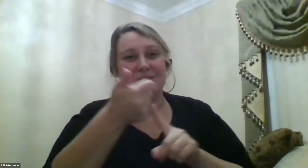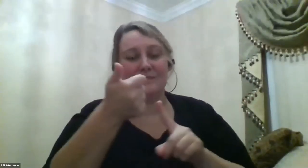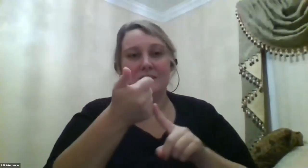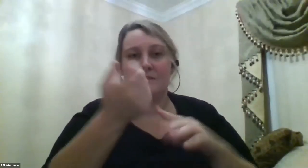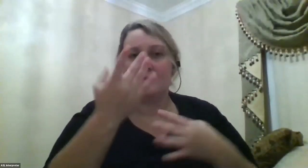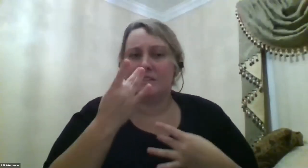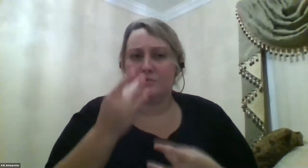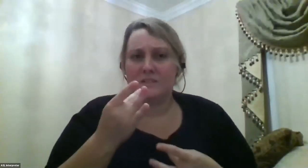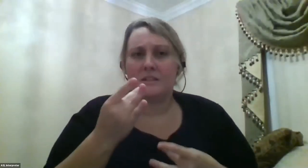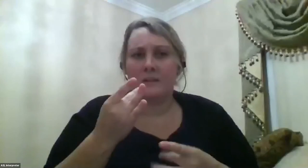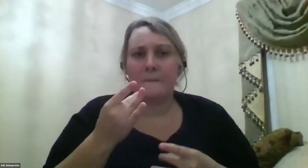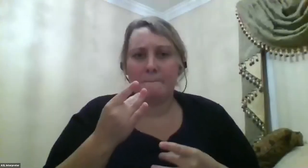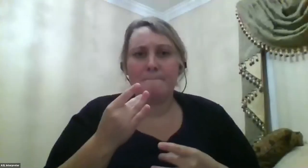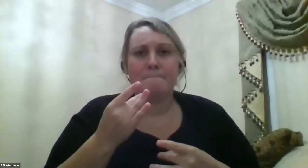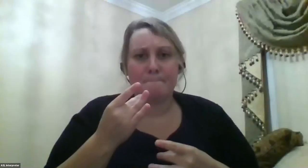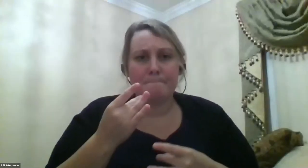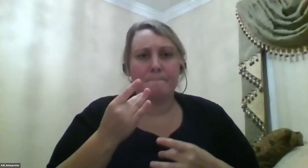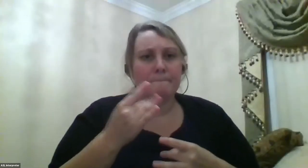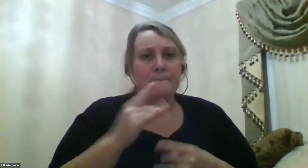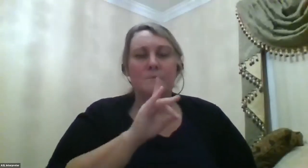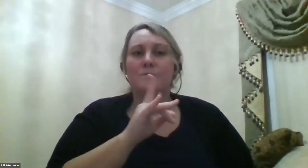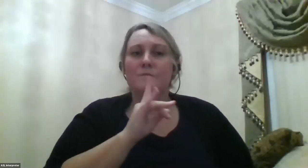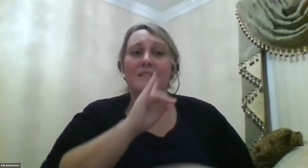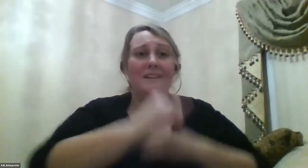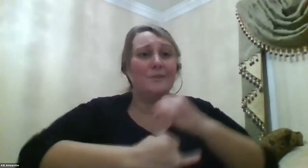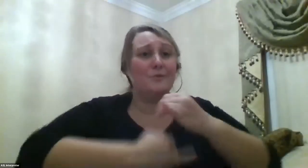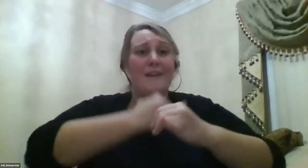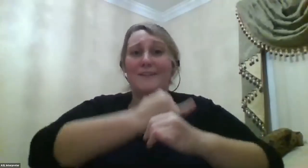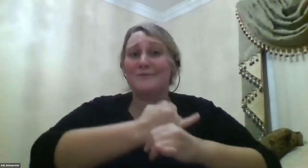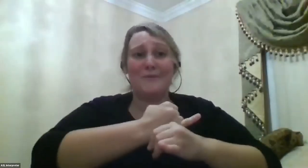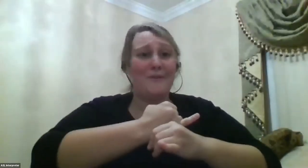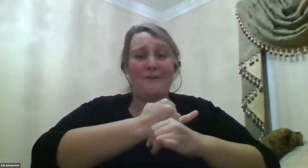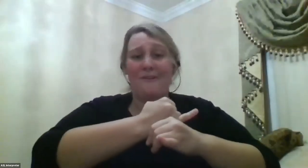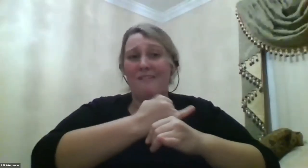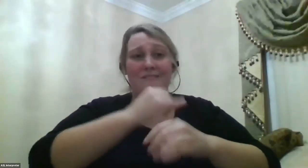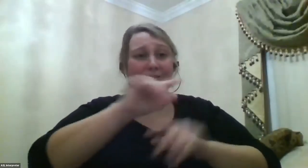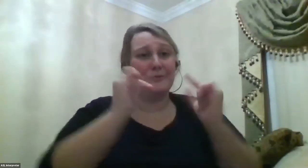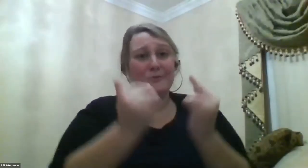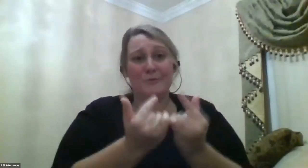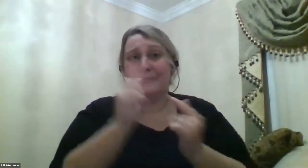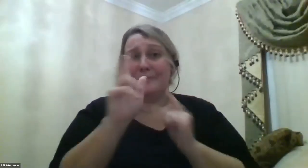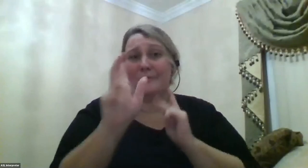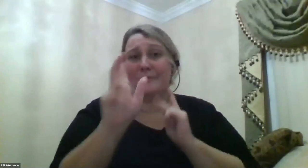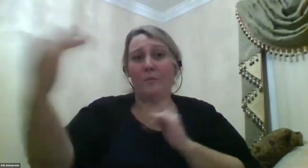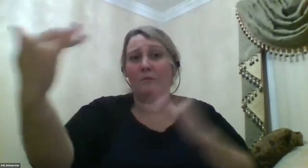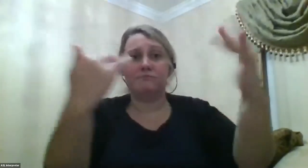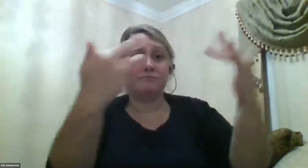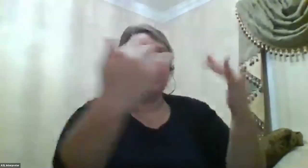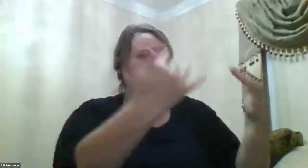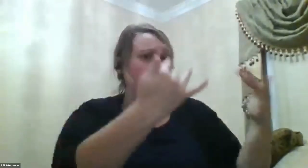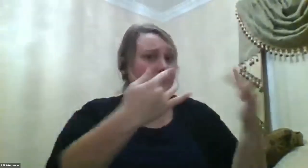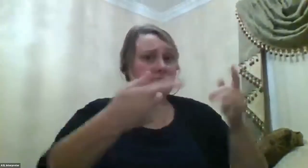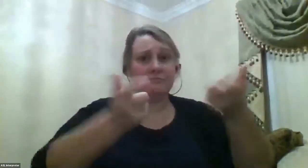international group of submissions. And I think there is this aspect of now that more people can submit to things or